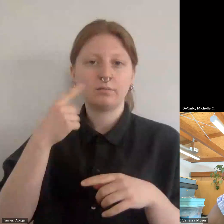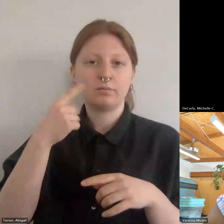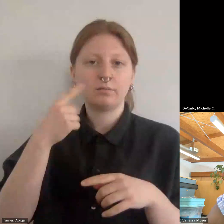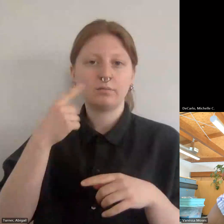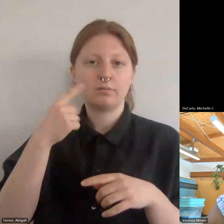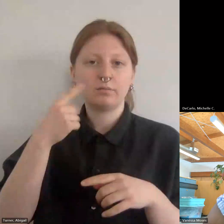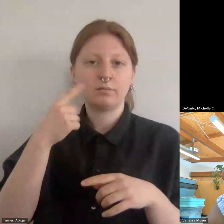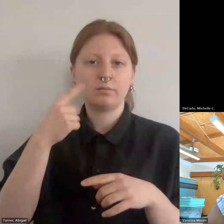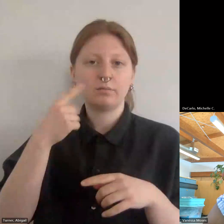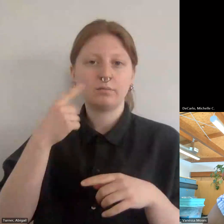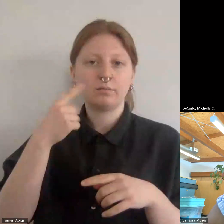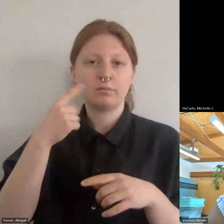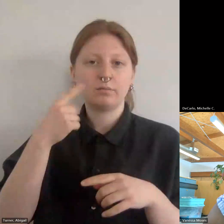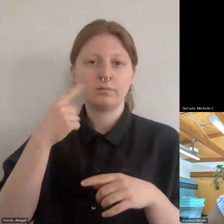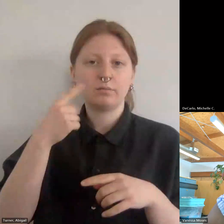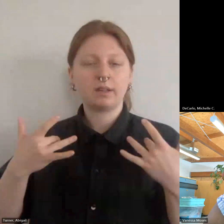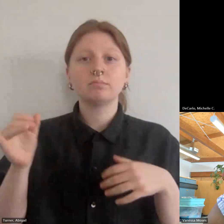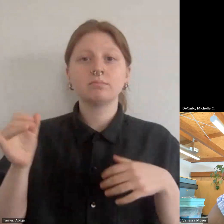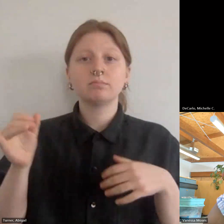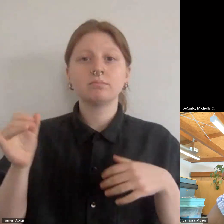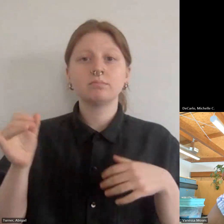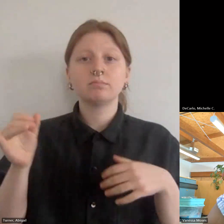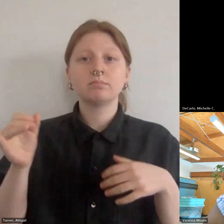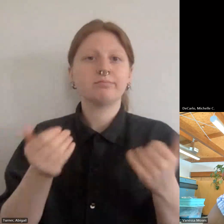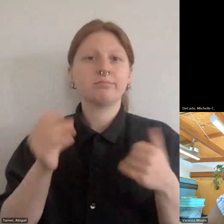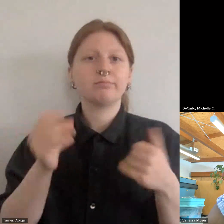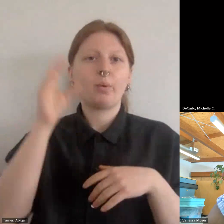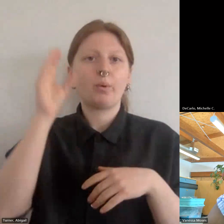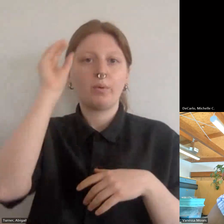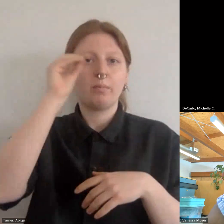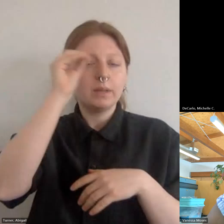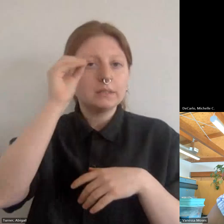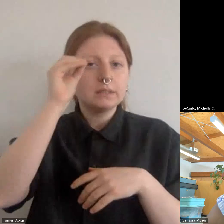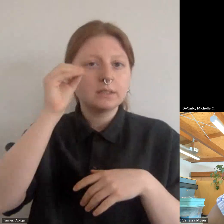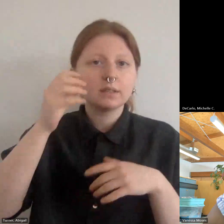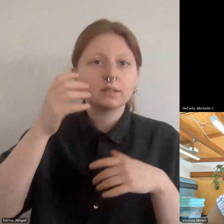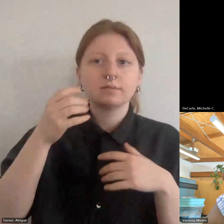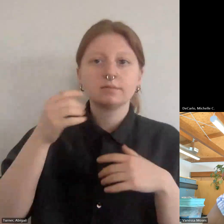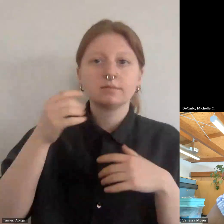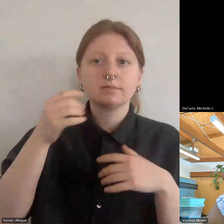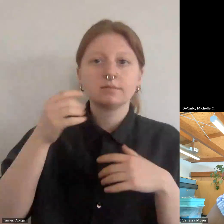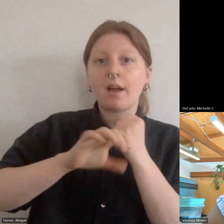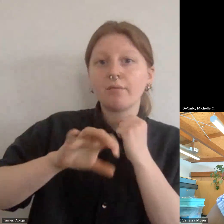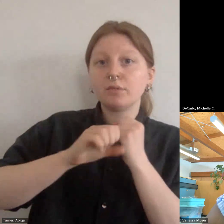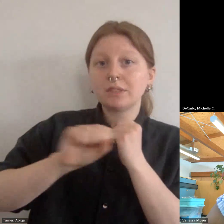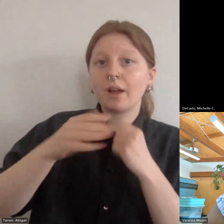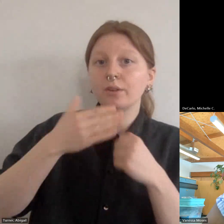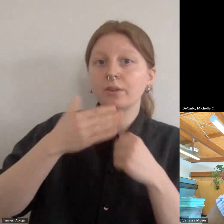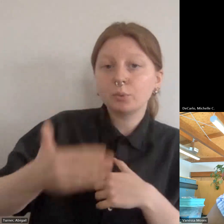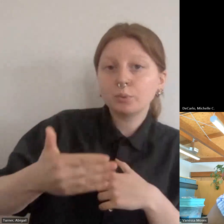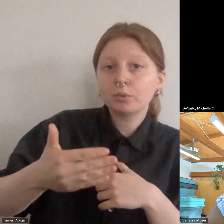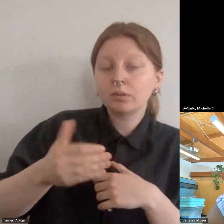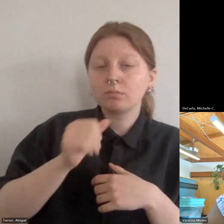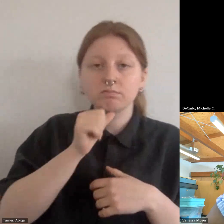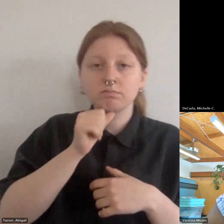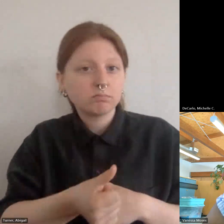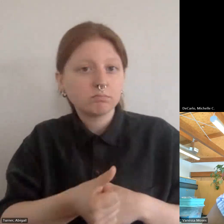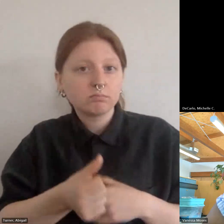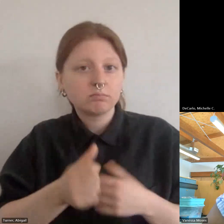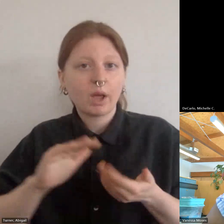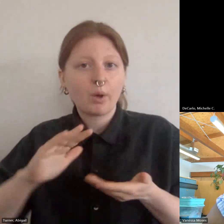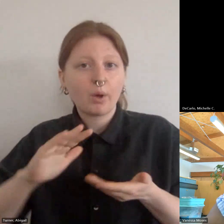your opinions on how well these are advertised and, how they're run.